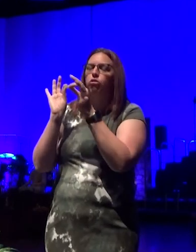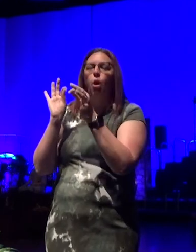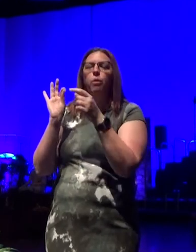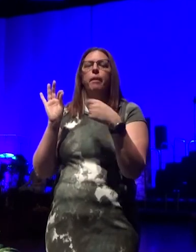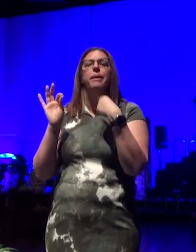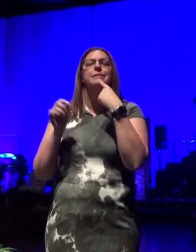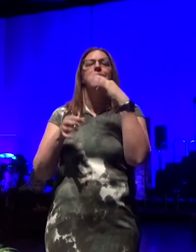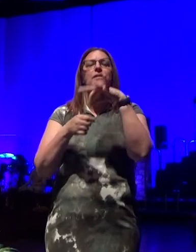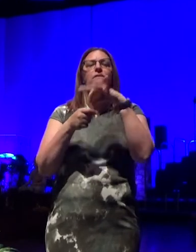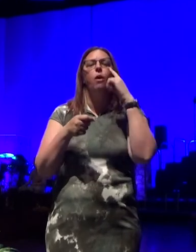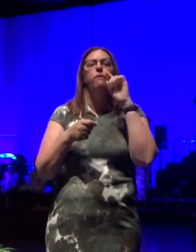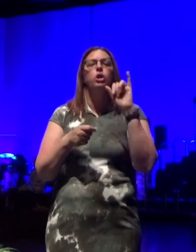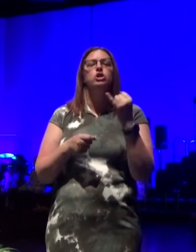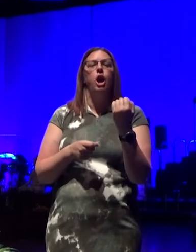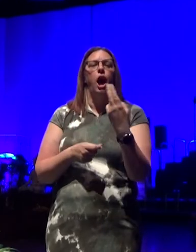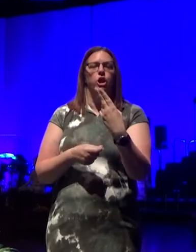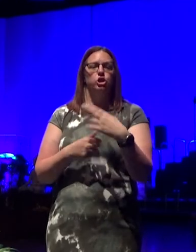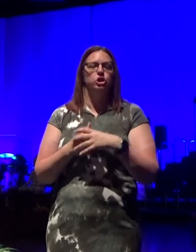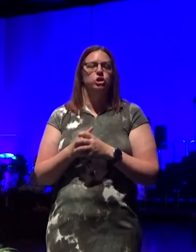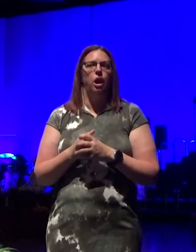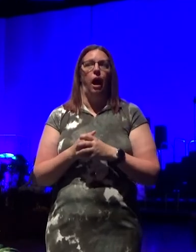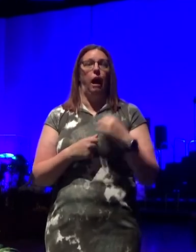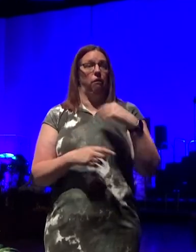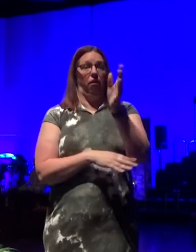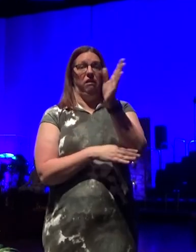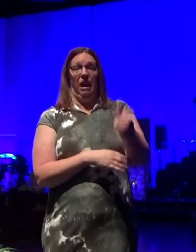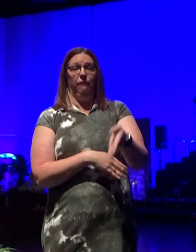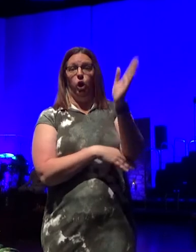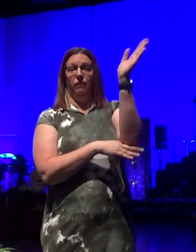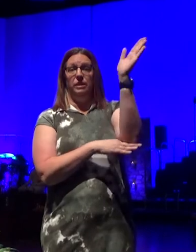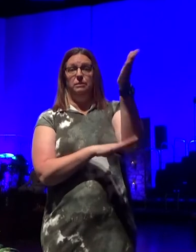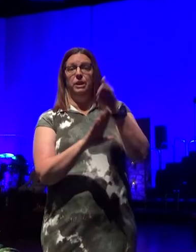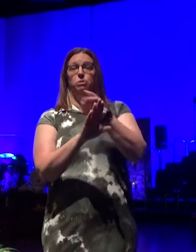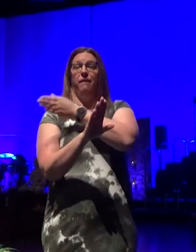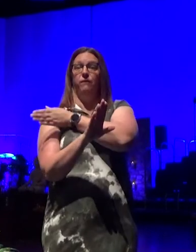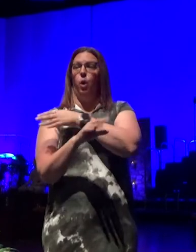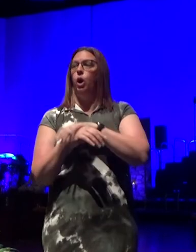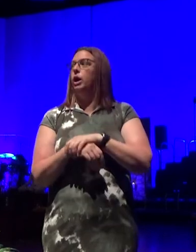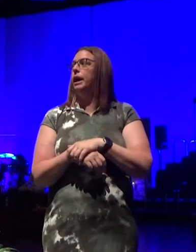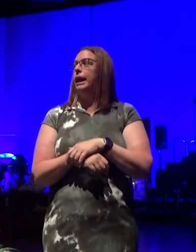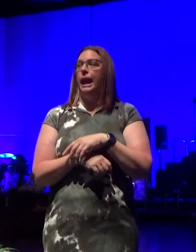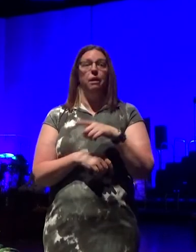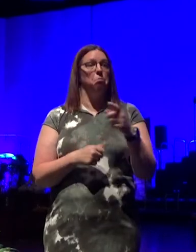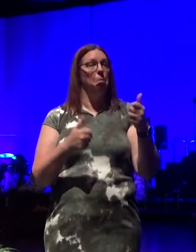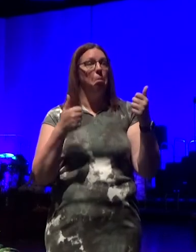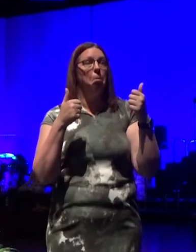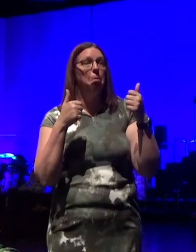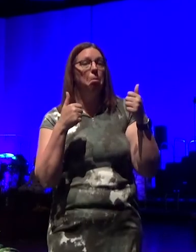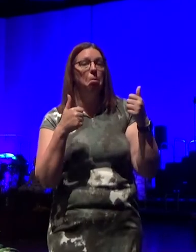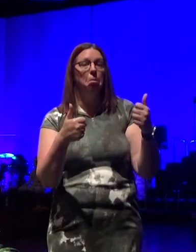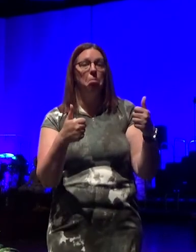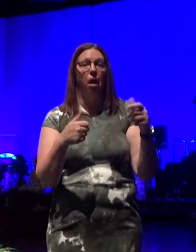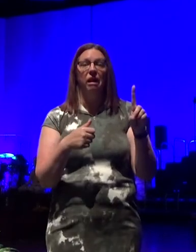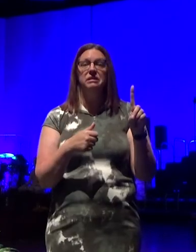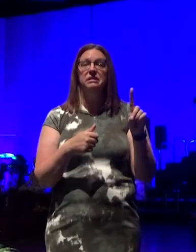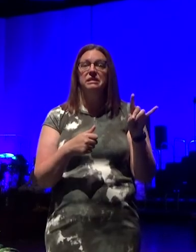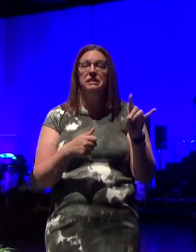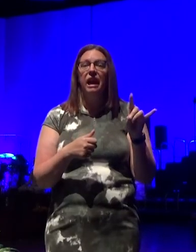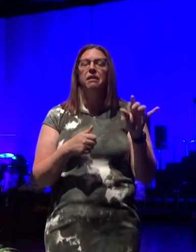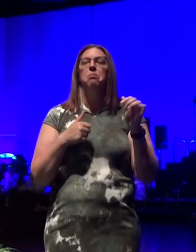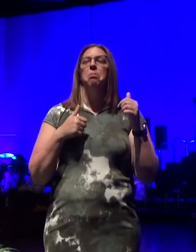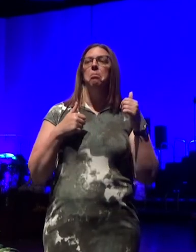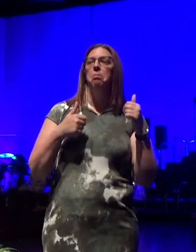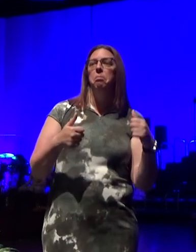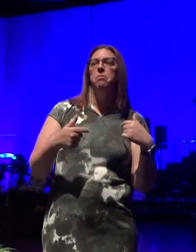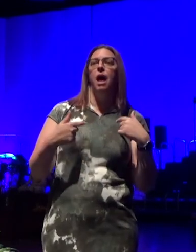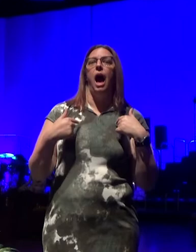given a speech before, and it went over really, really well. I was, called to